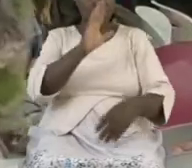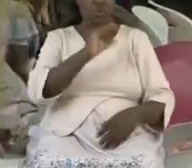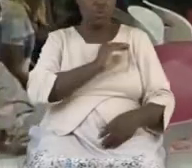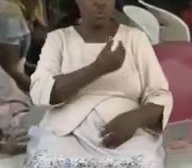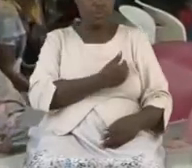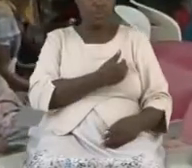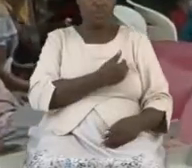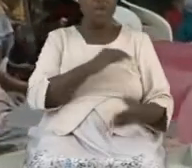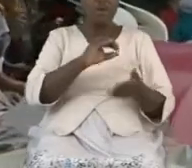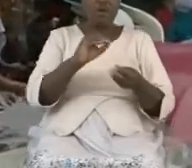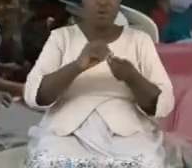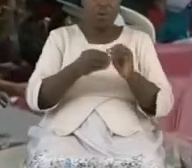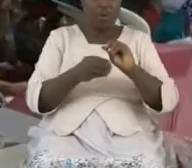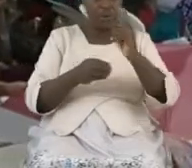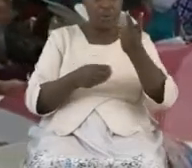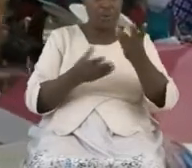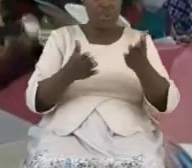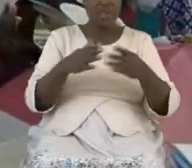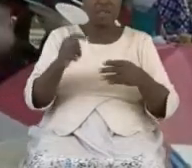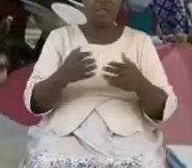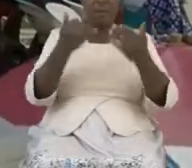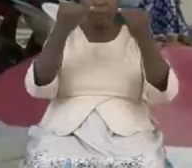the present crucifixion